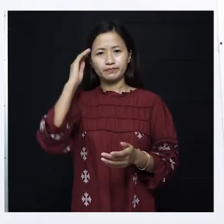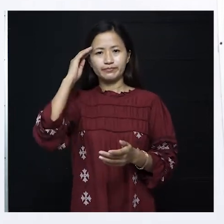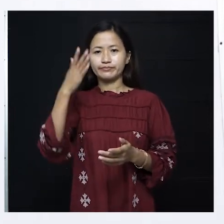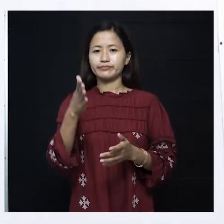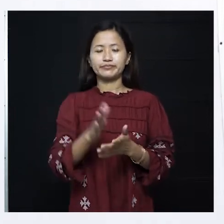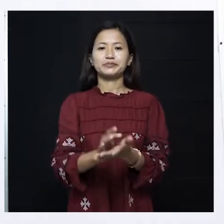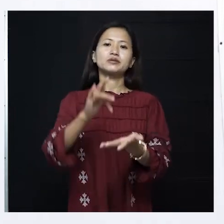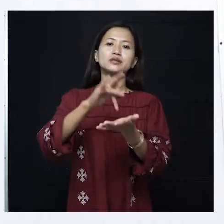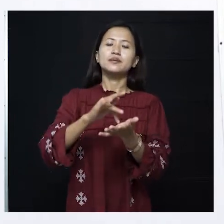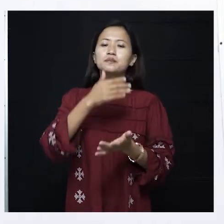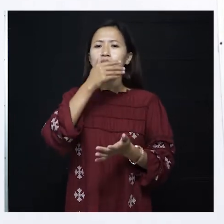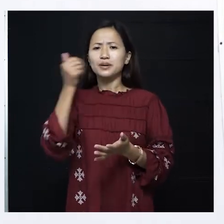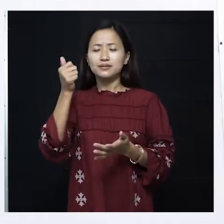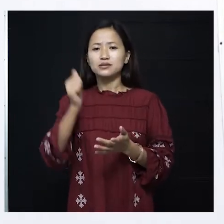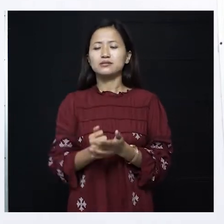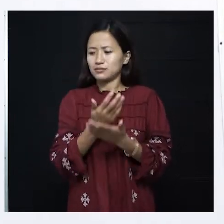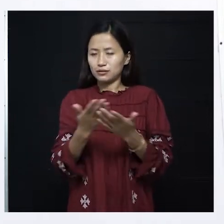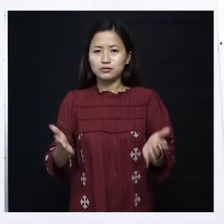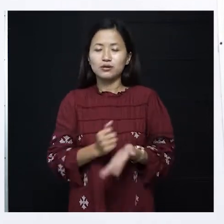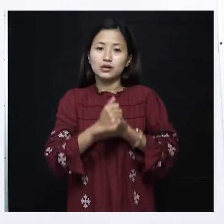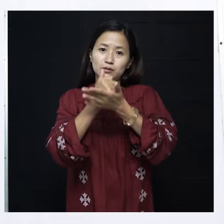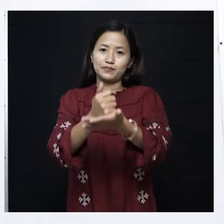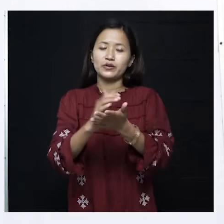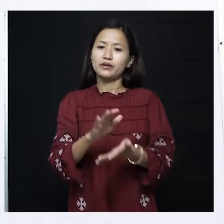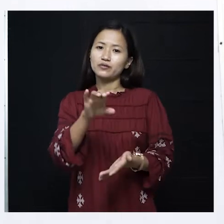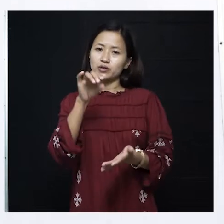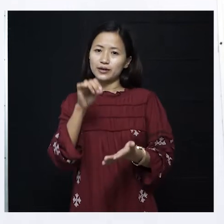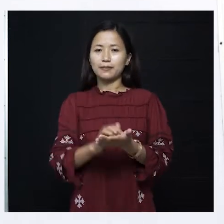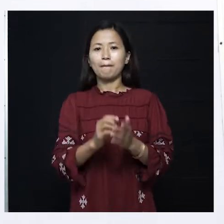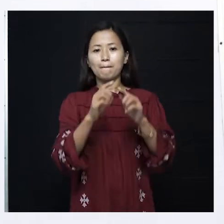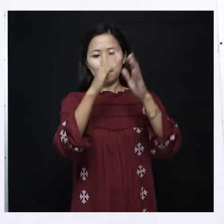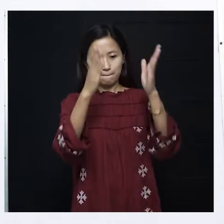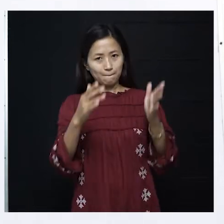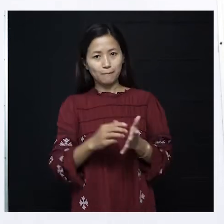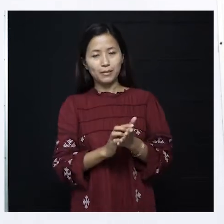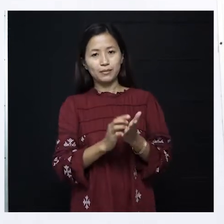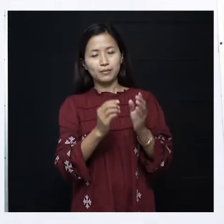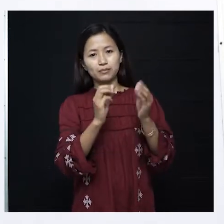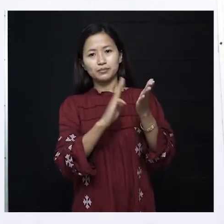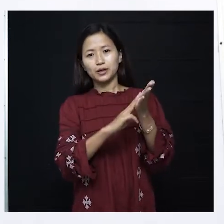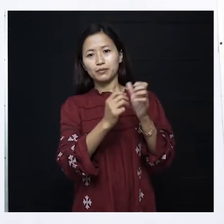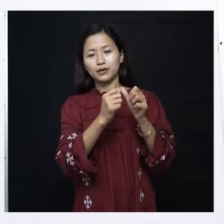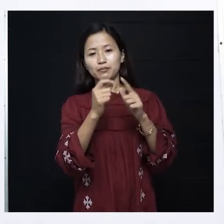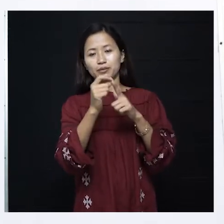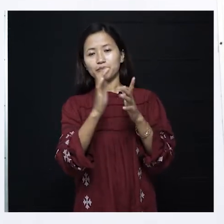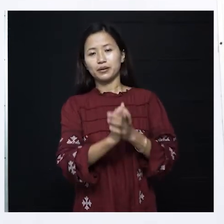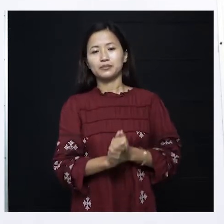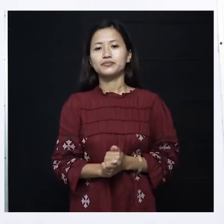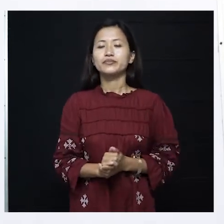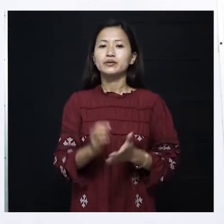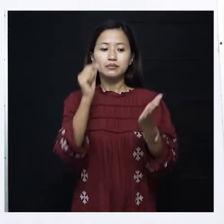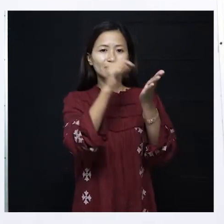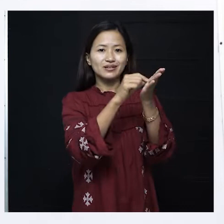right? So the best thing that will help you is if you get a map, isn't it? So because in your textbook also they have mentioned